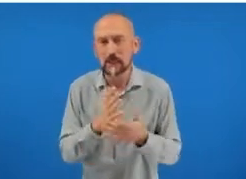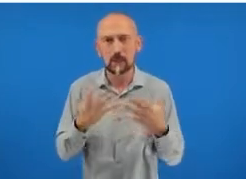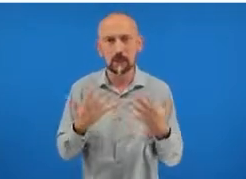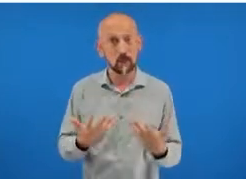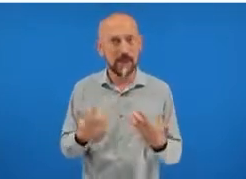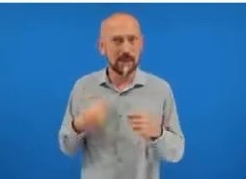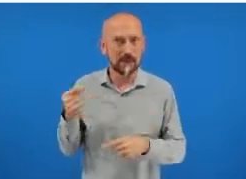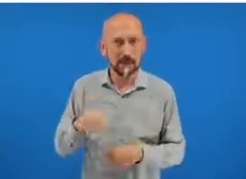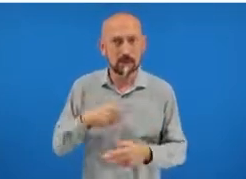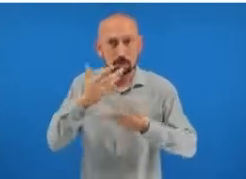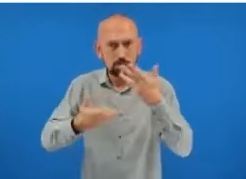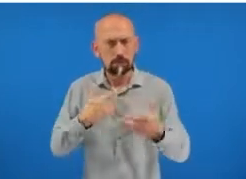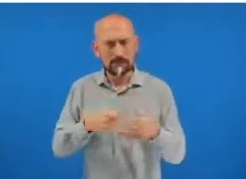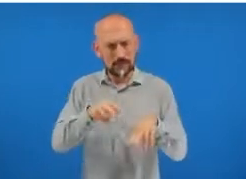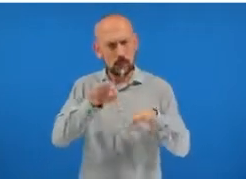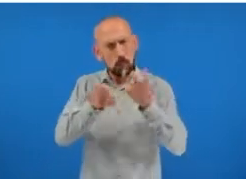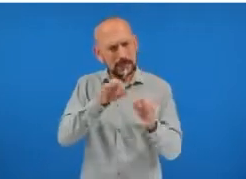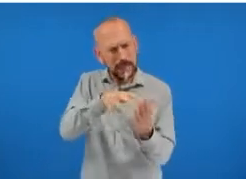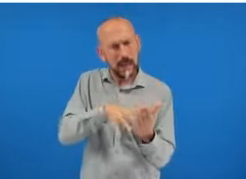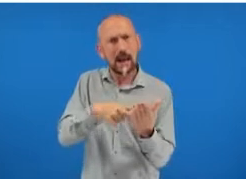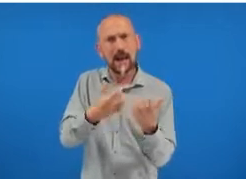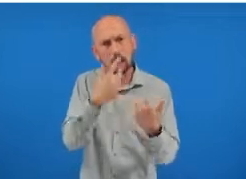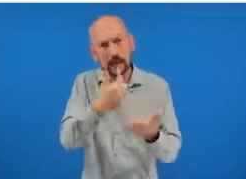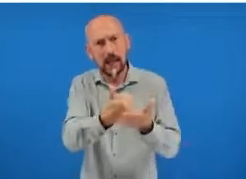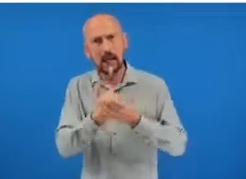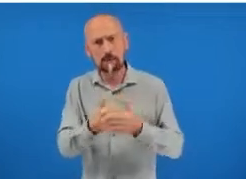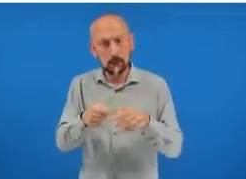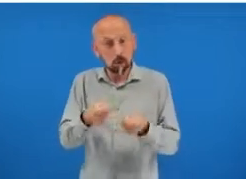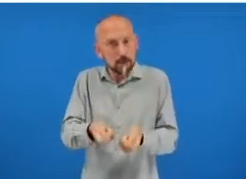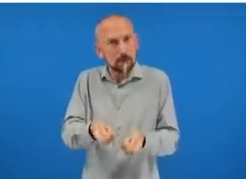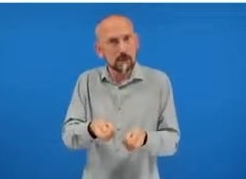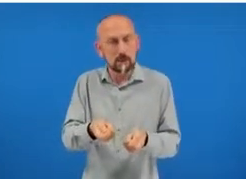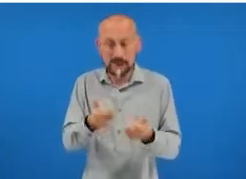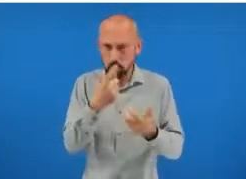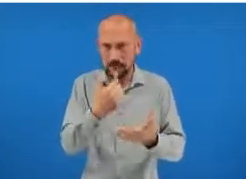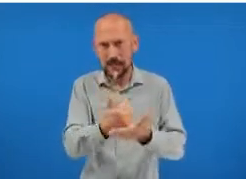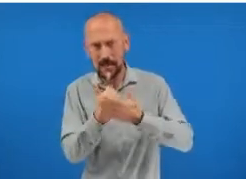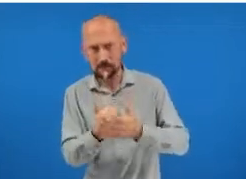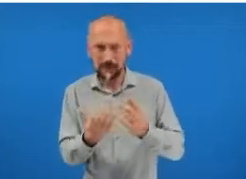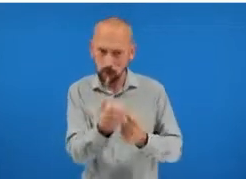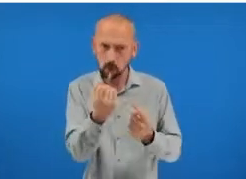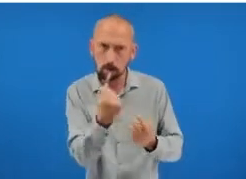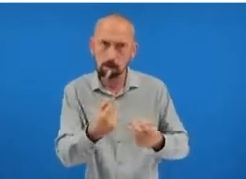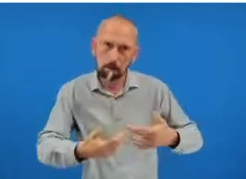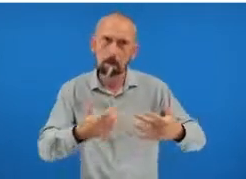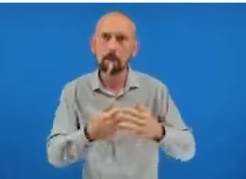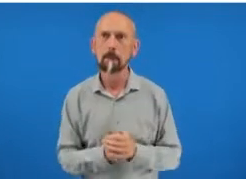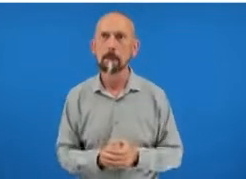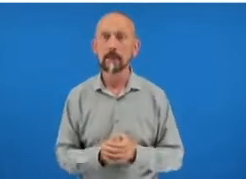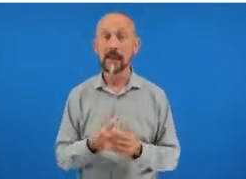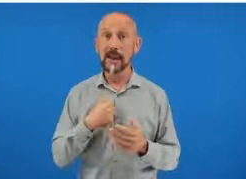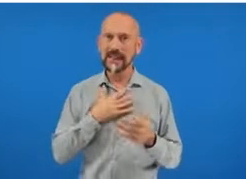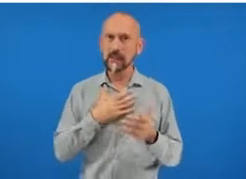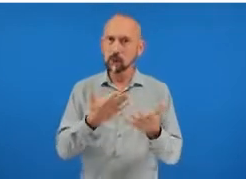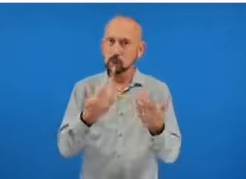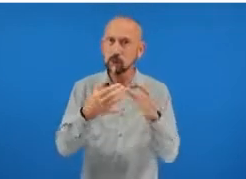questionnaires to guide treatment and how this really can improve our outcomes. I'd like to make this quite an engaging session. So I'd like